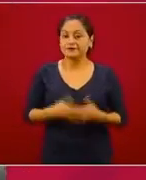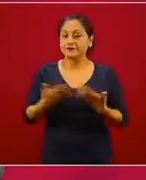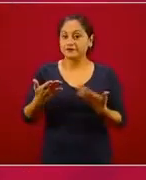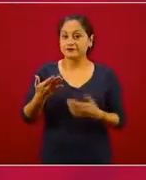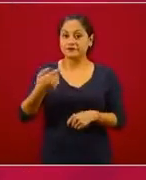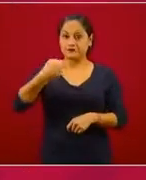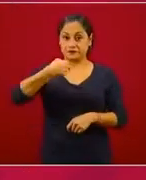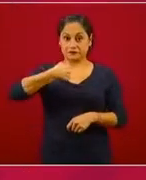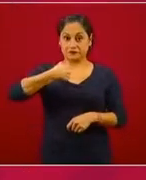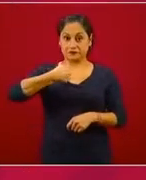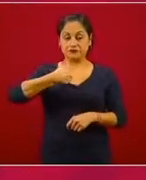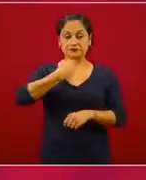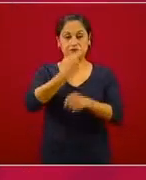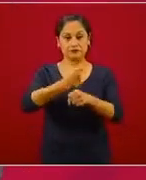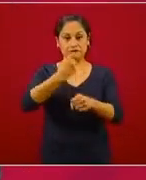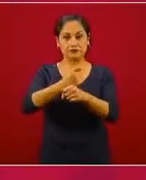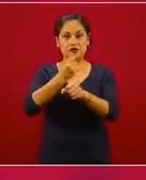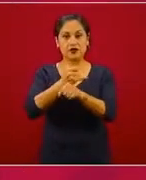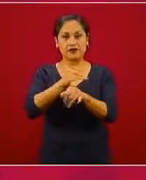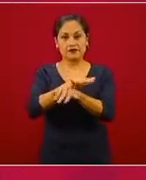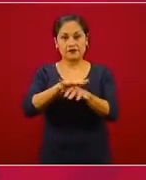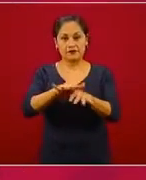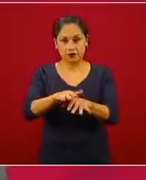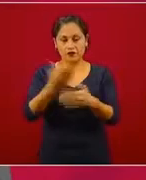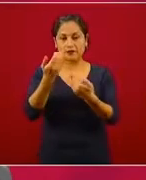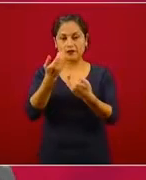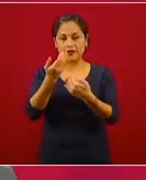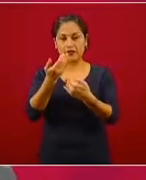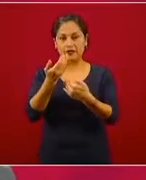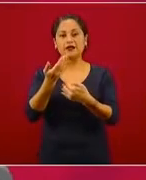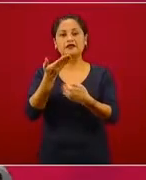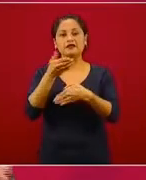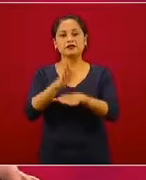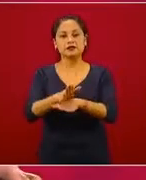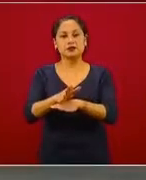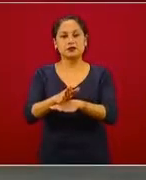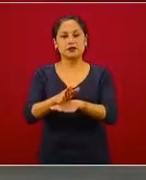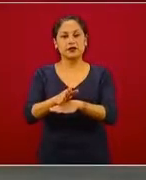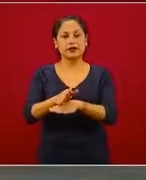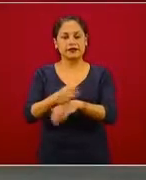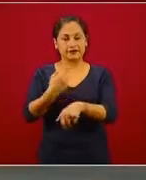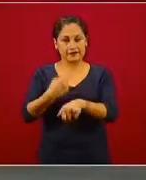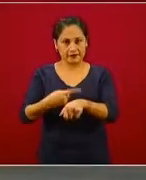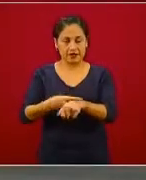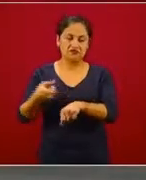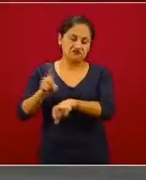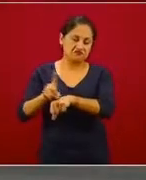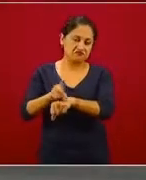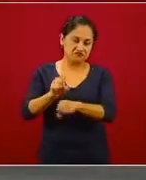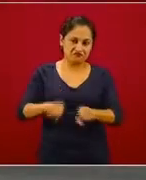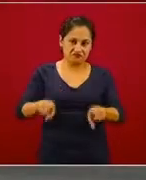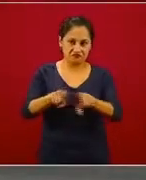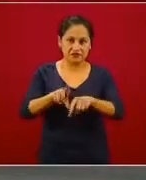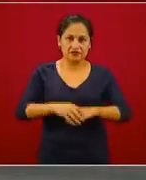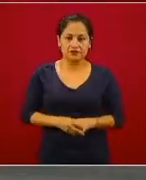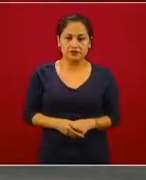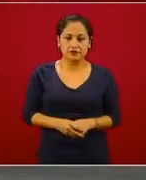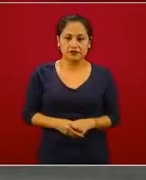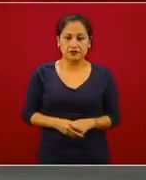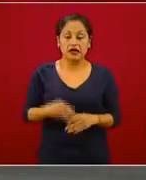SARS-CoV-2. I'm going to start off with the technical report, as we do every single day.